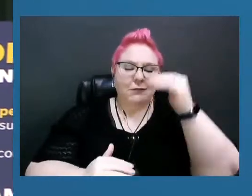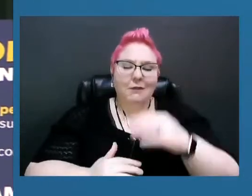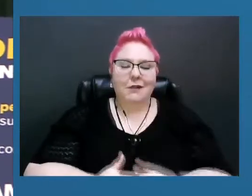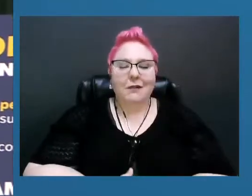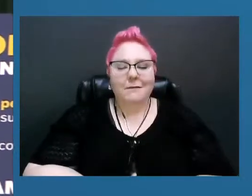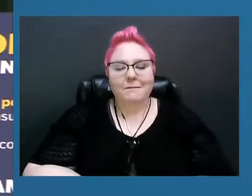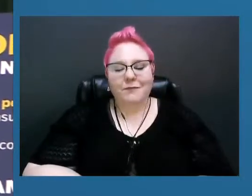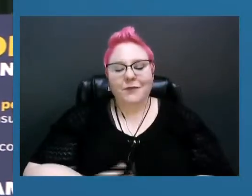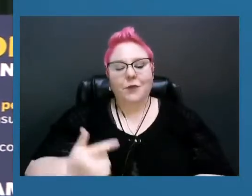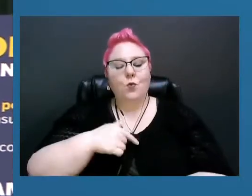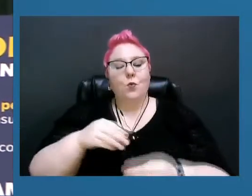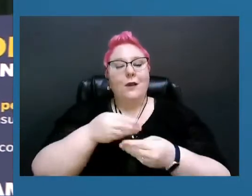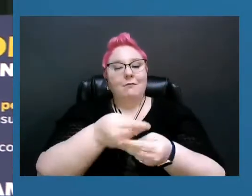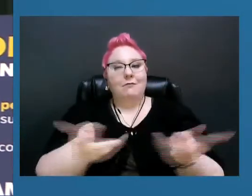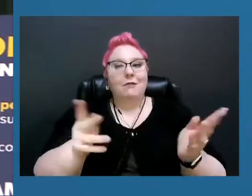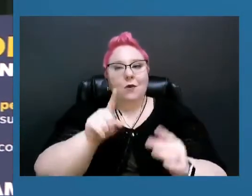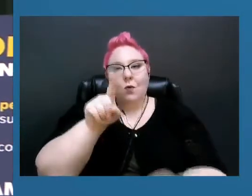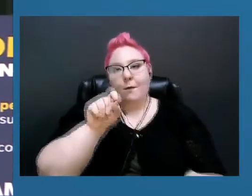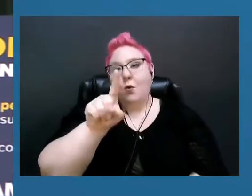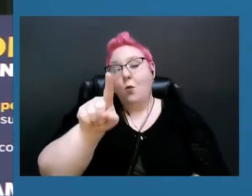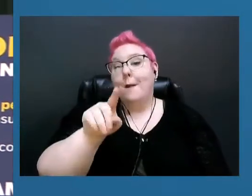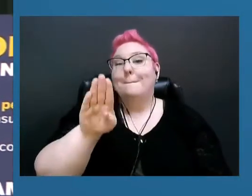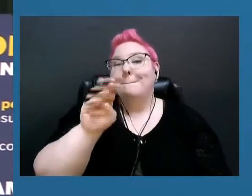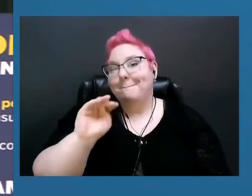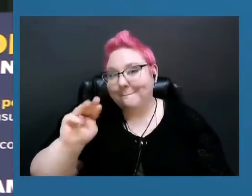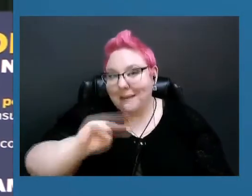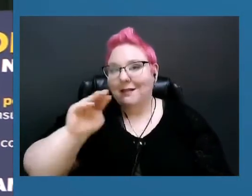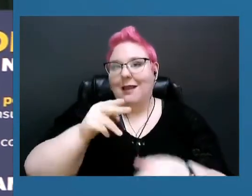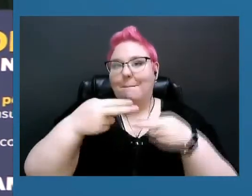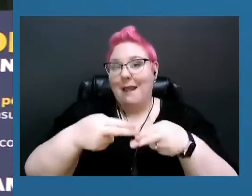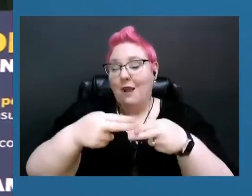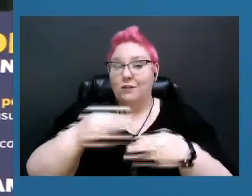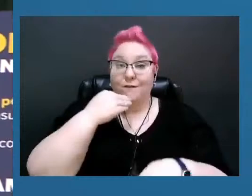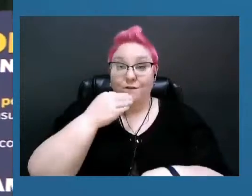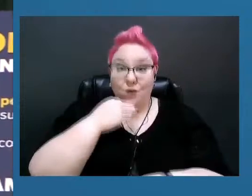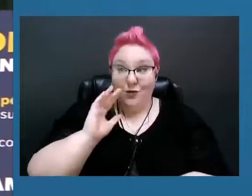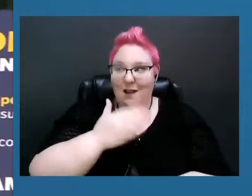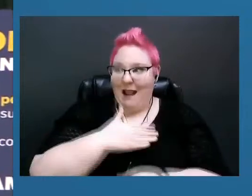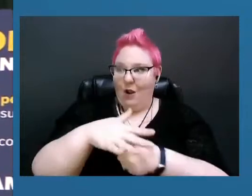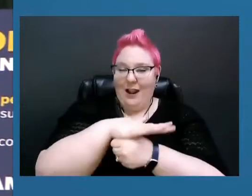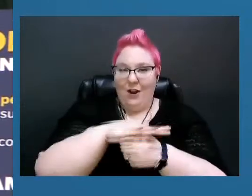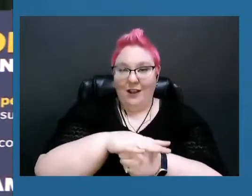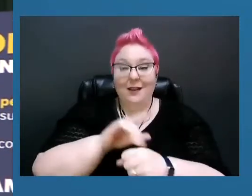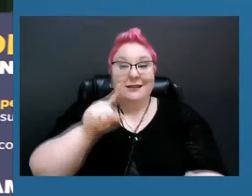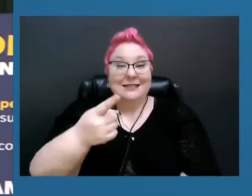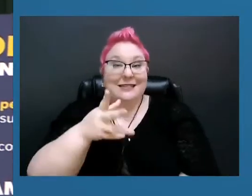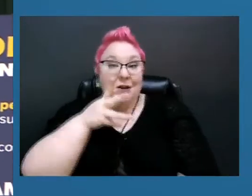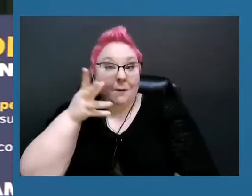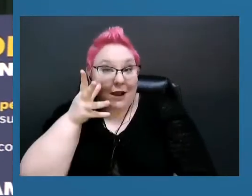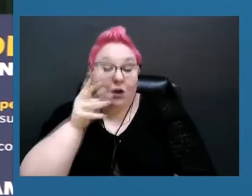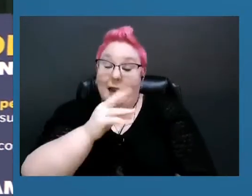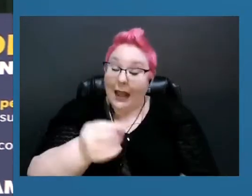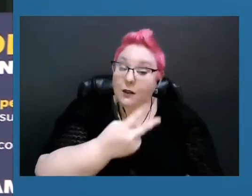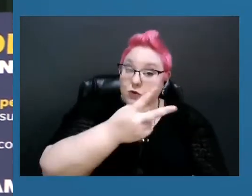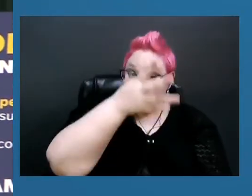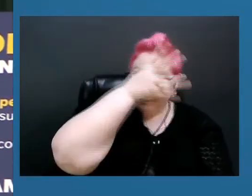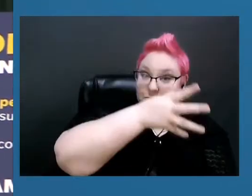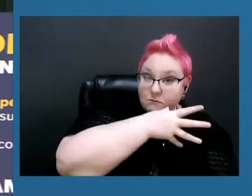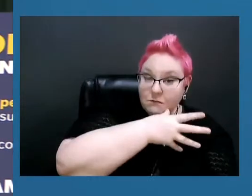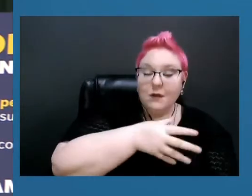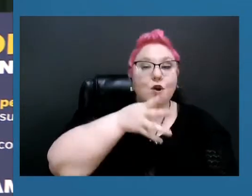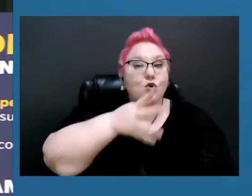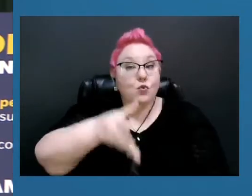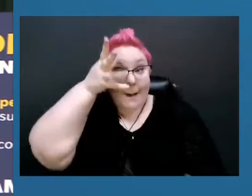over 1.1 million pounds of food into our service area. This food went to single-parent and two-parent households. It went to grandparents raising